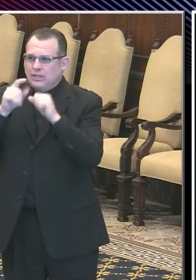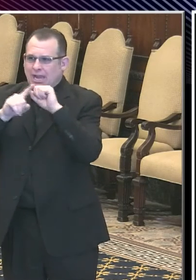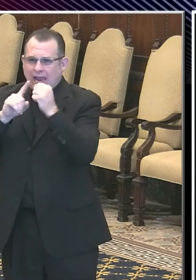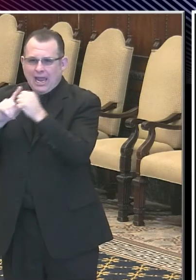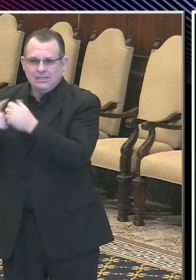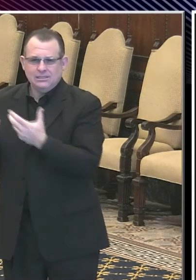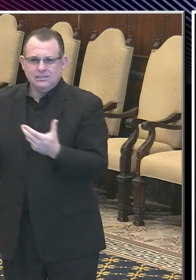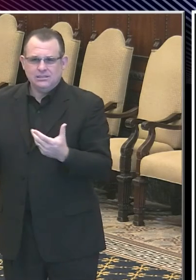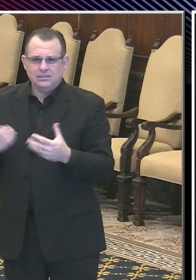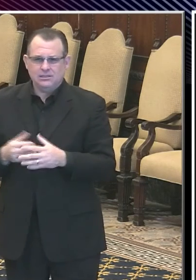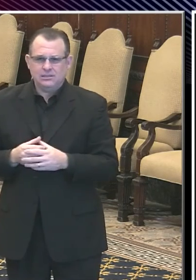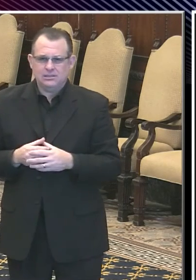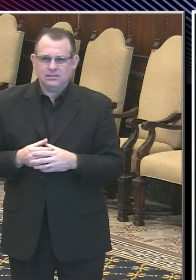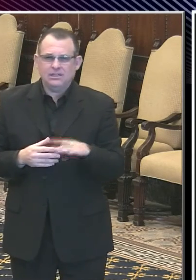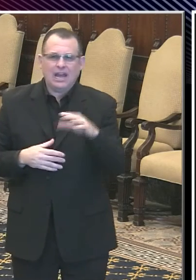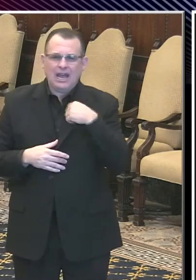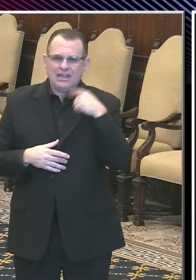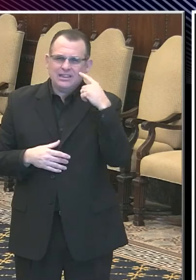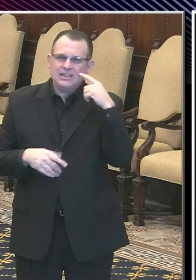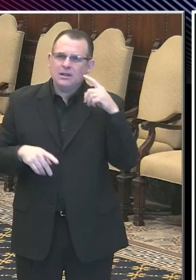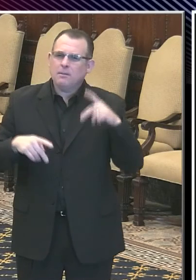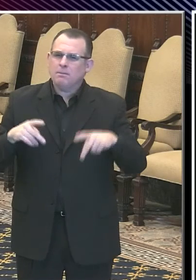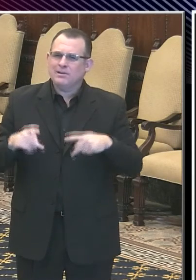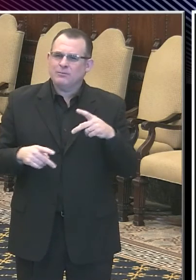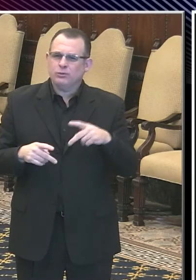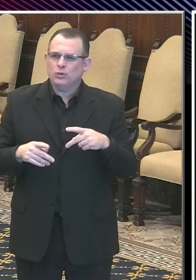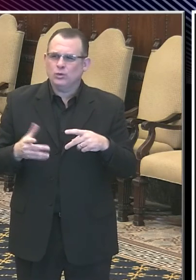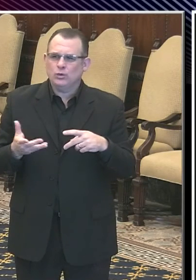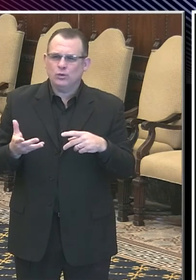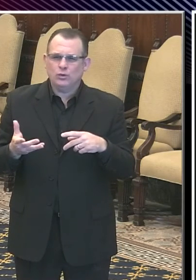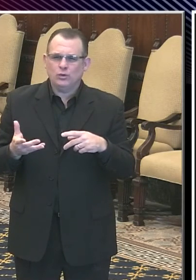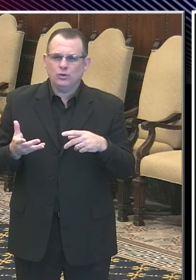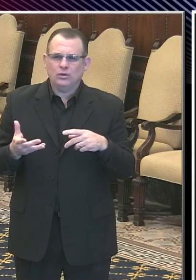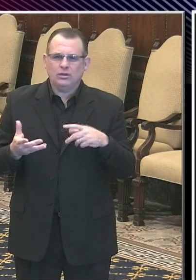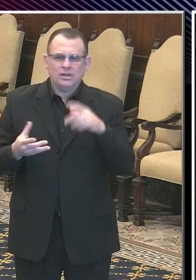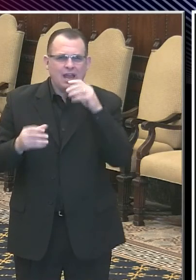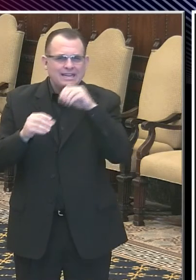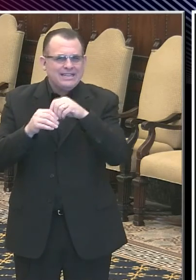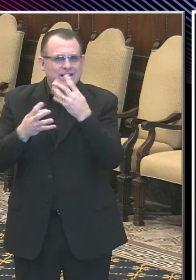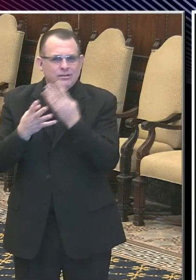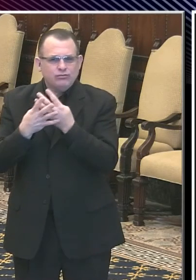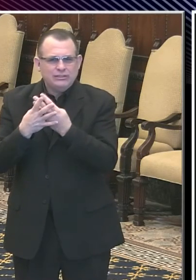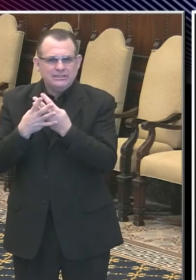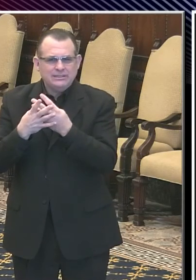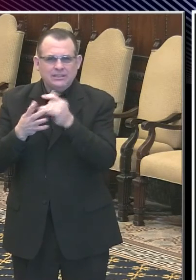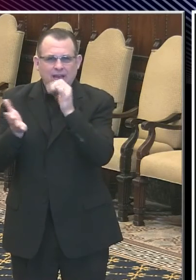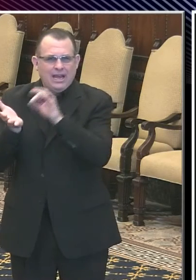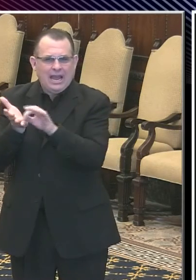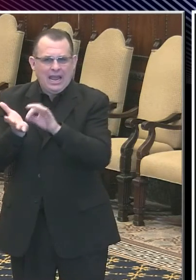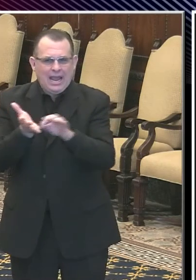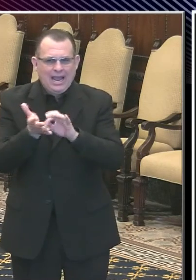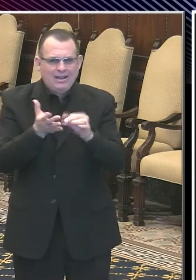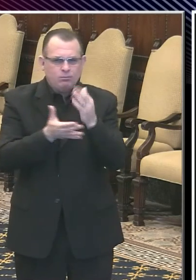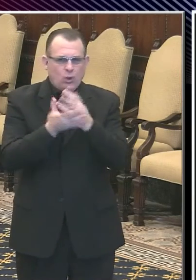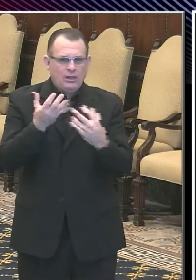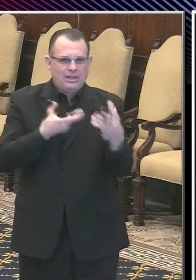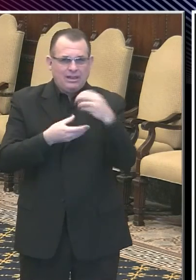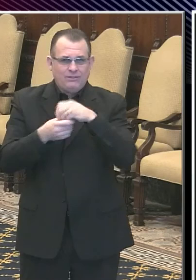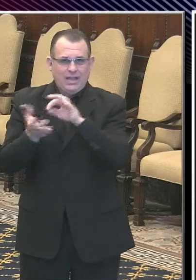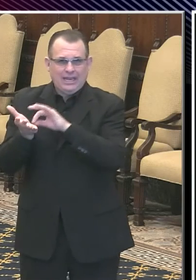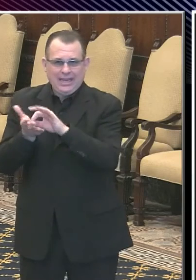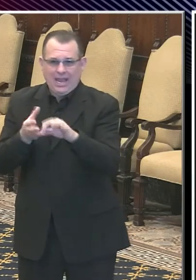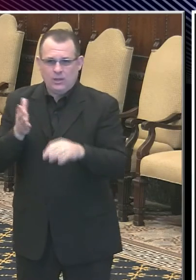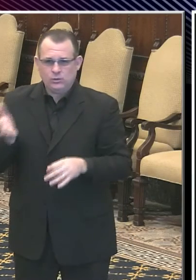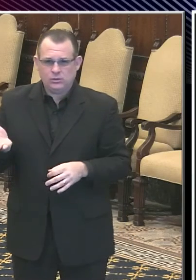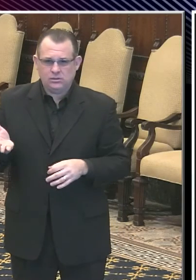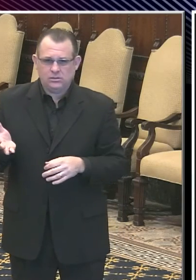is that people who are no longer in PDP custody are no longer being counted as part of the total count, and the numbers seem to